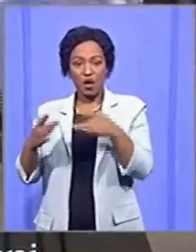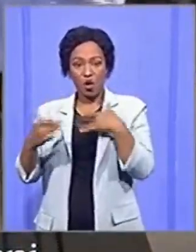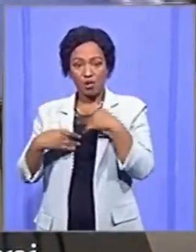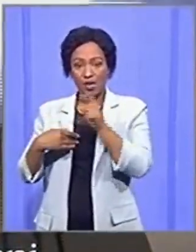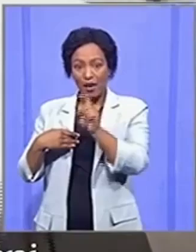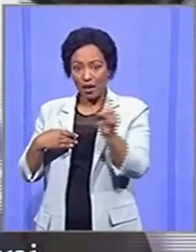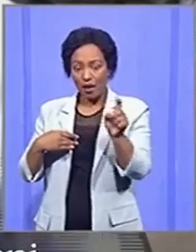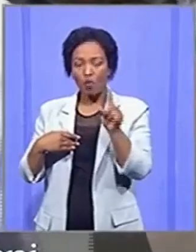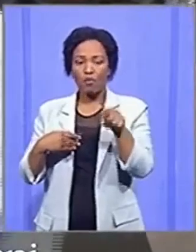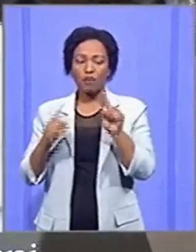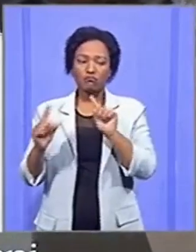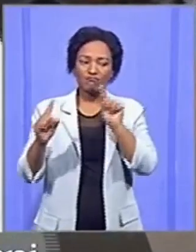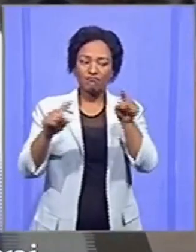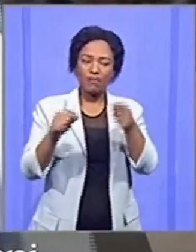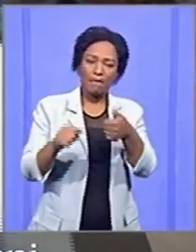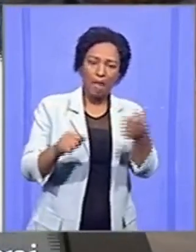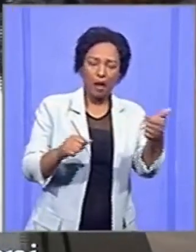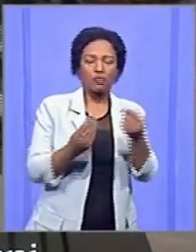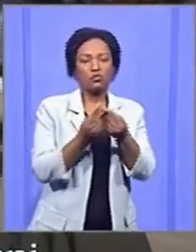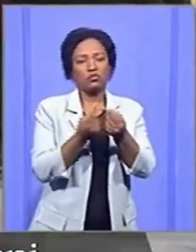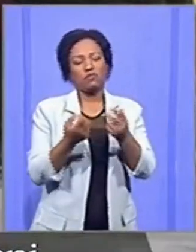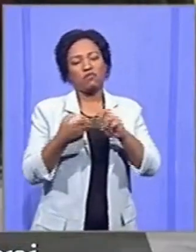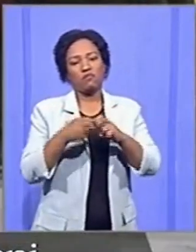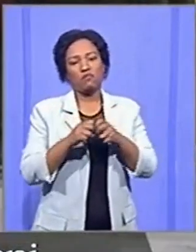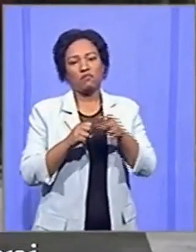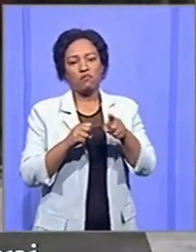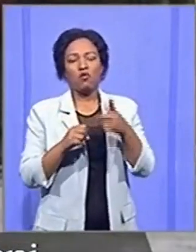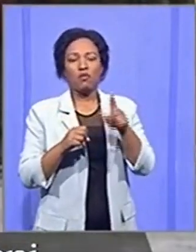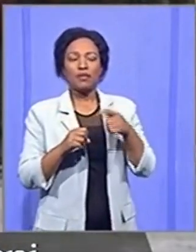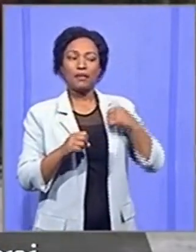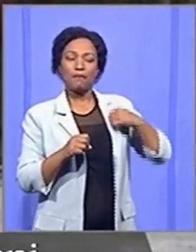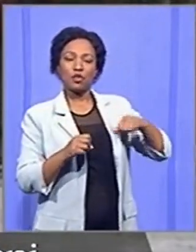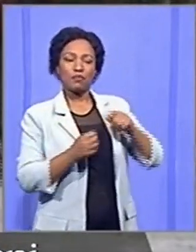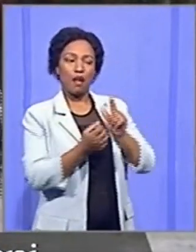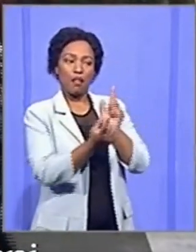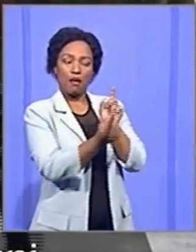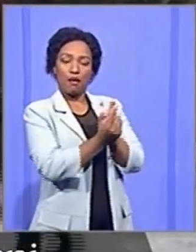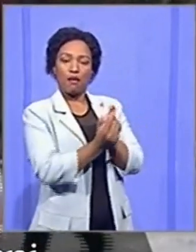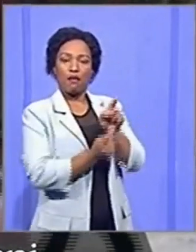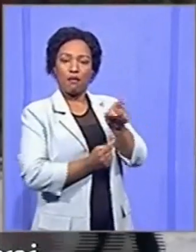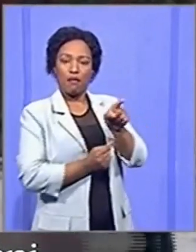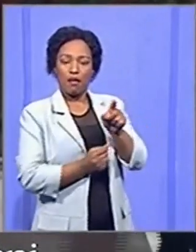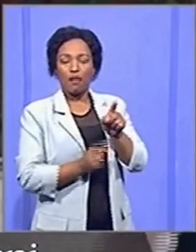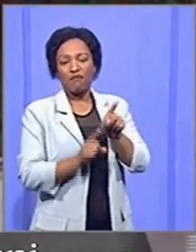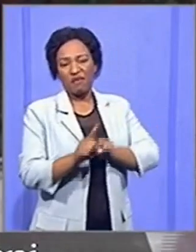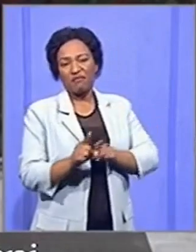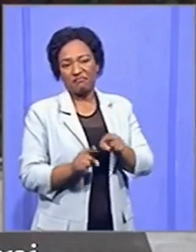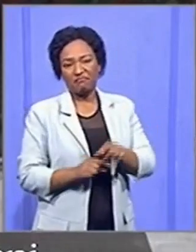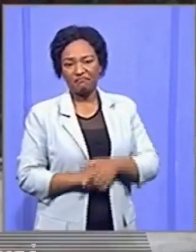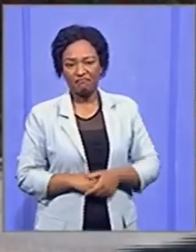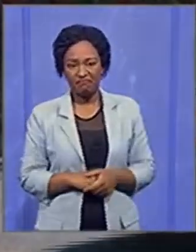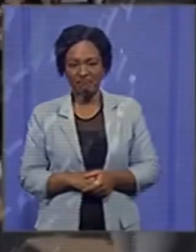go rarabololwa. Maiteko a go ikgolaganya le masepala wa Emalahleni a retetse.